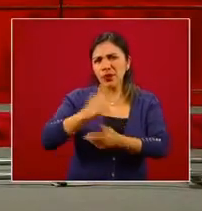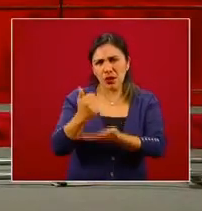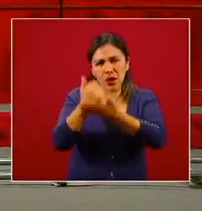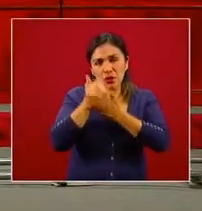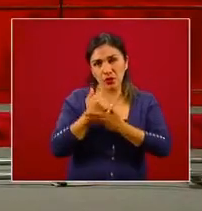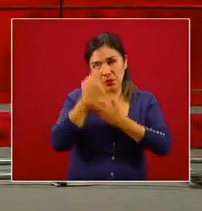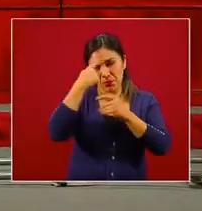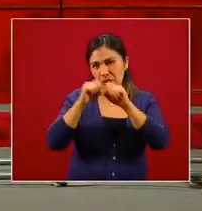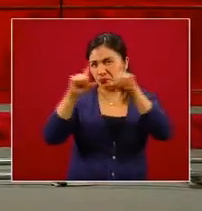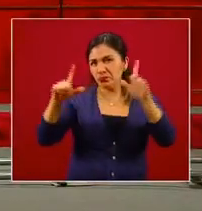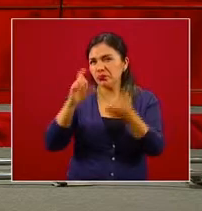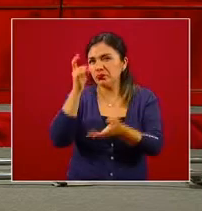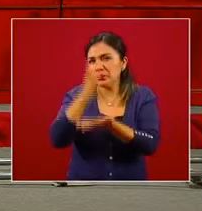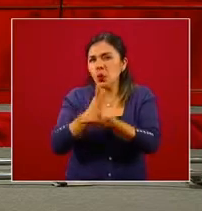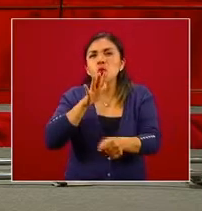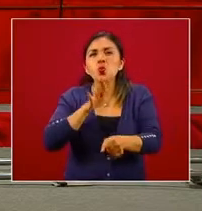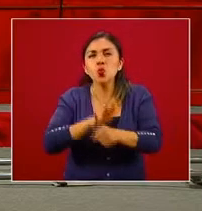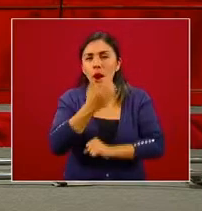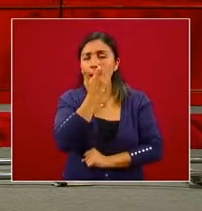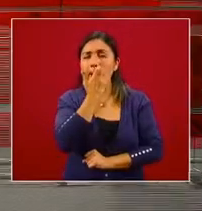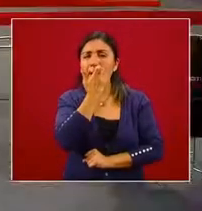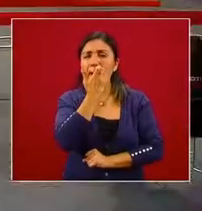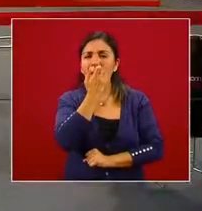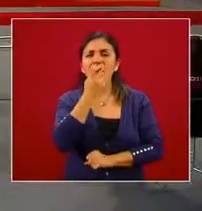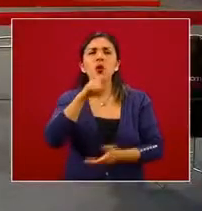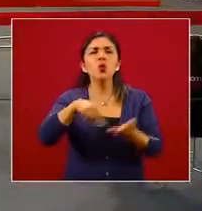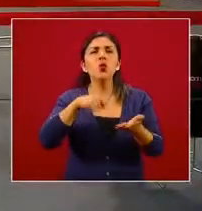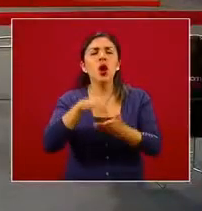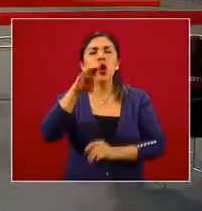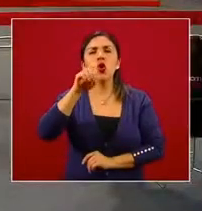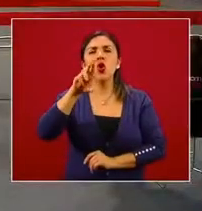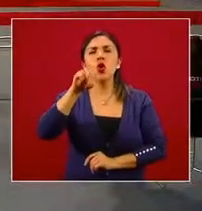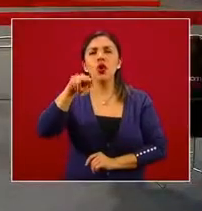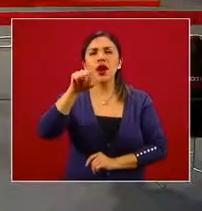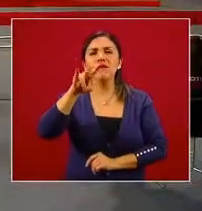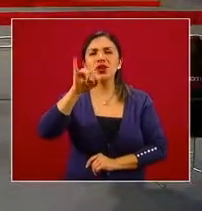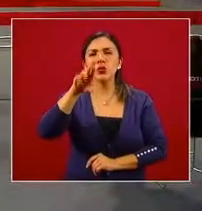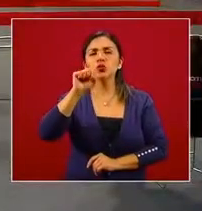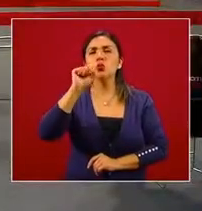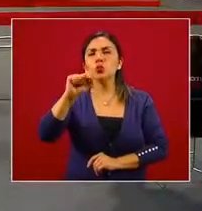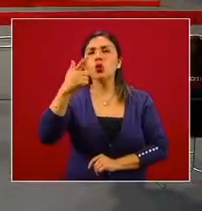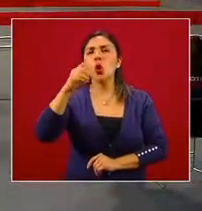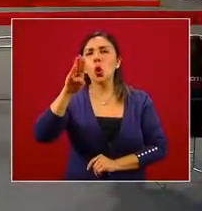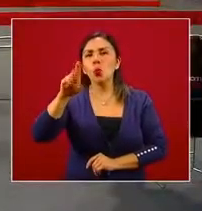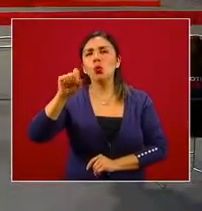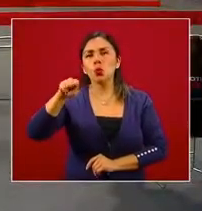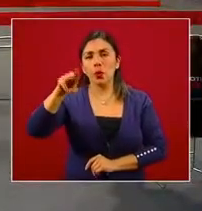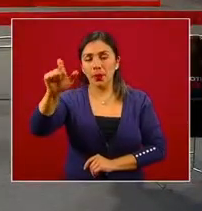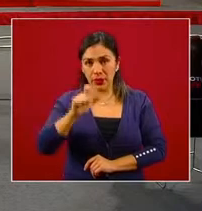would you be so kind as to identify on the